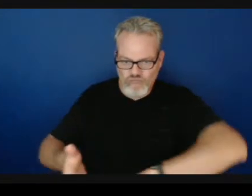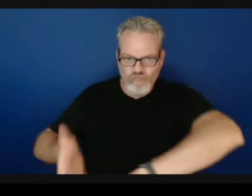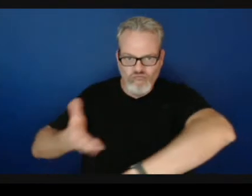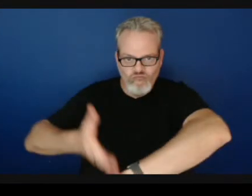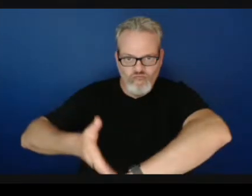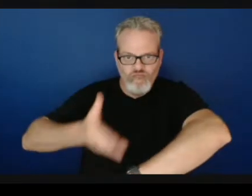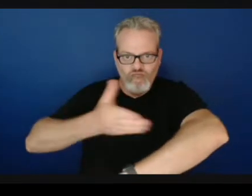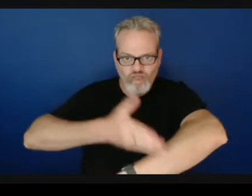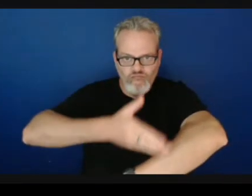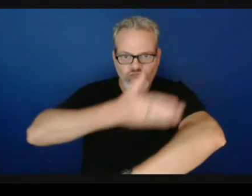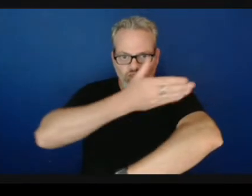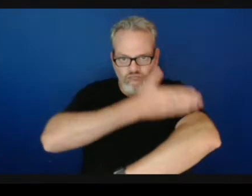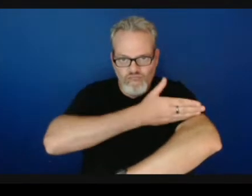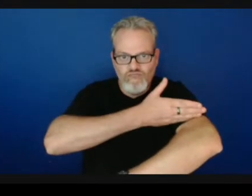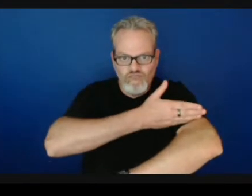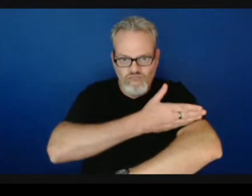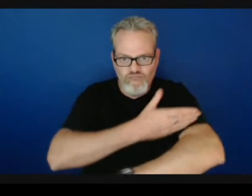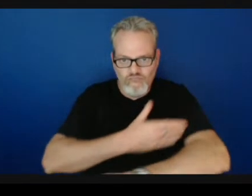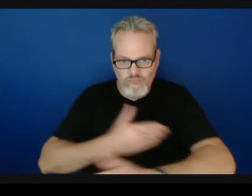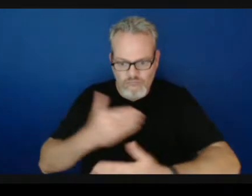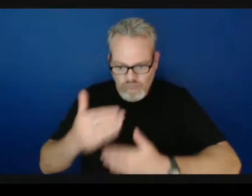East Rift Zone. And